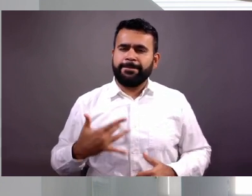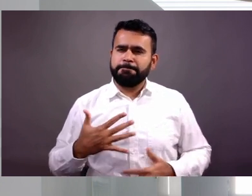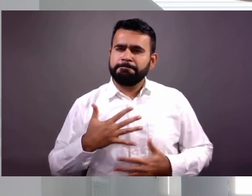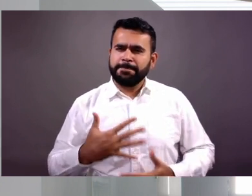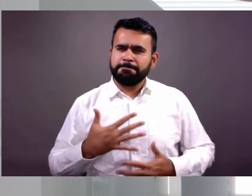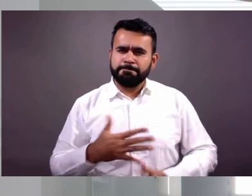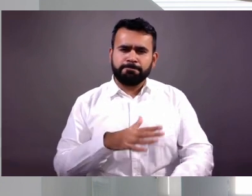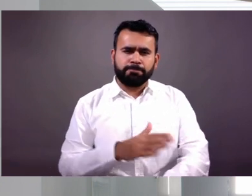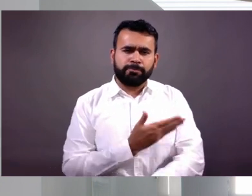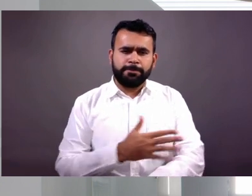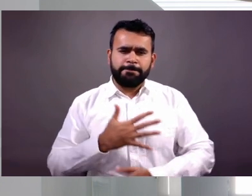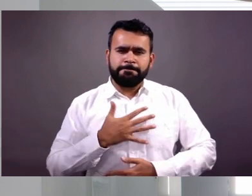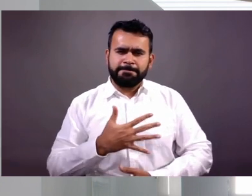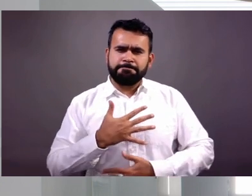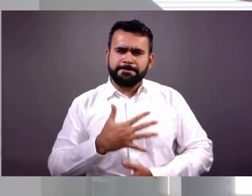Feel that groove.